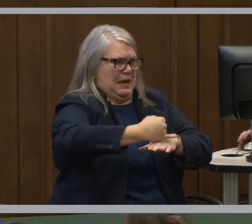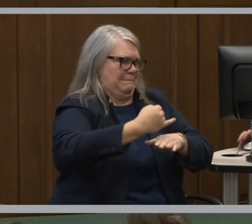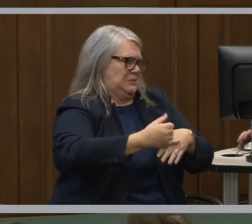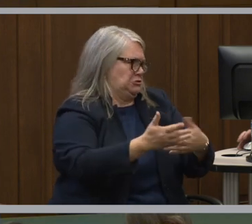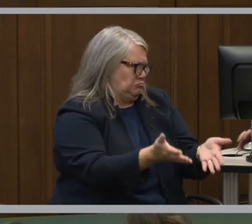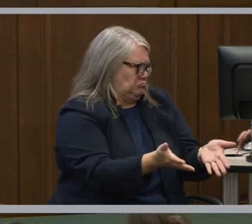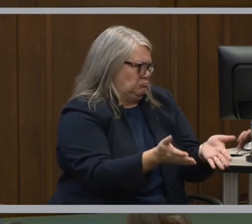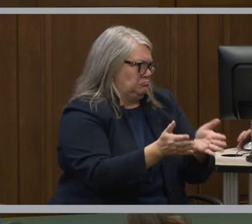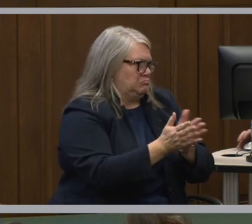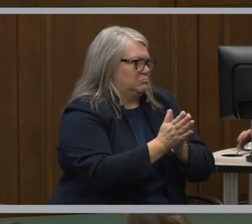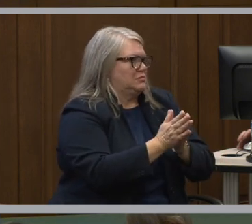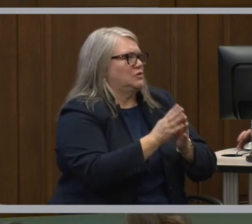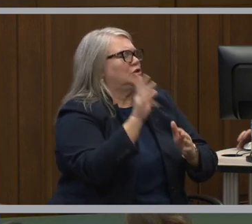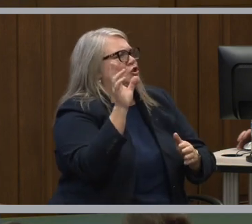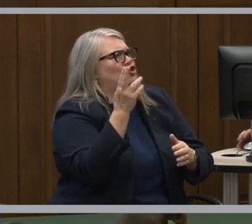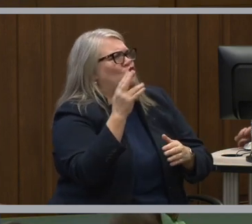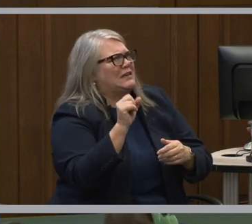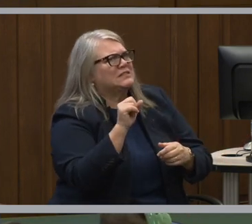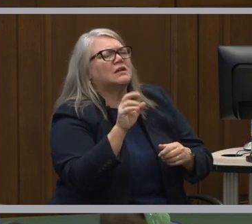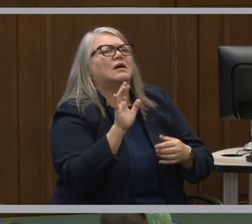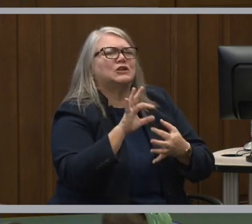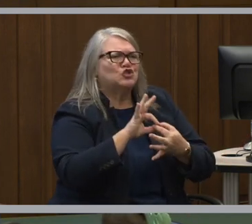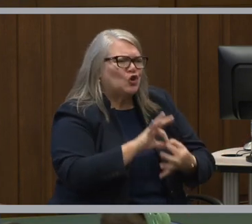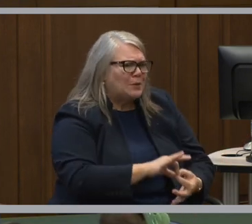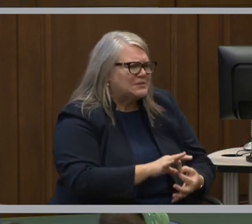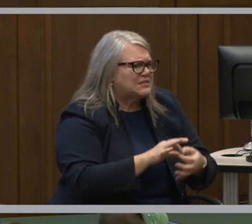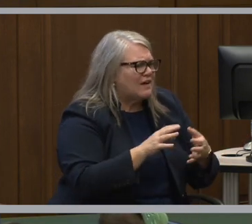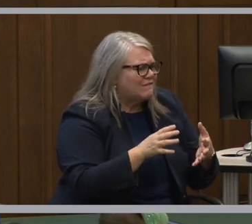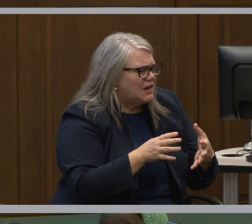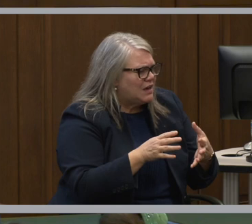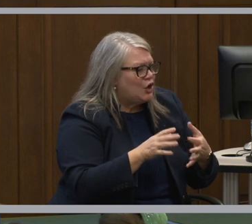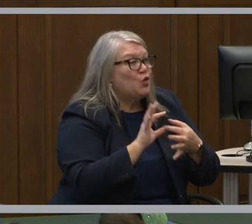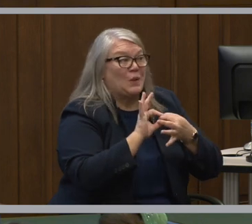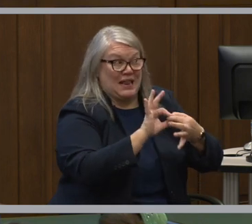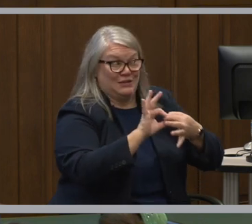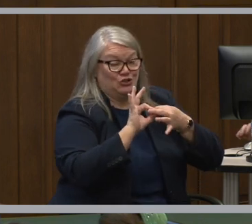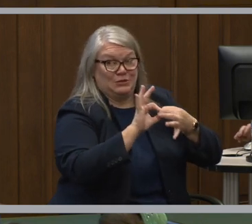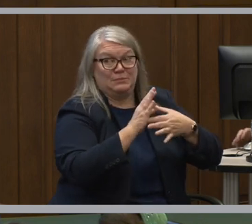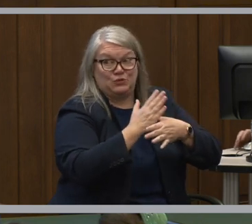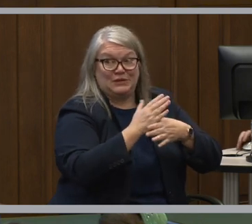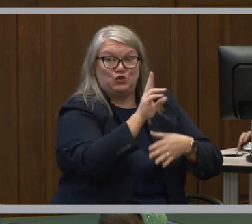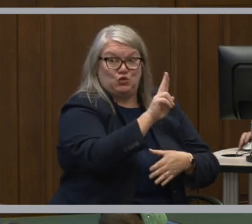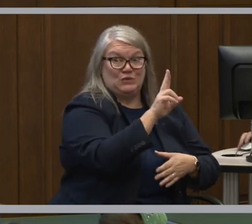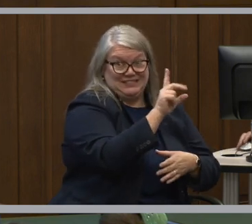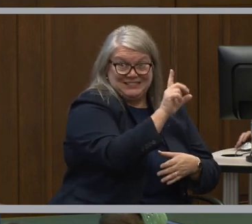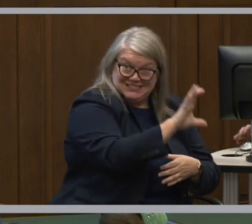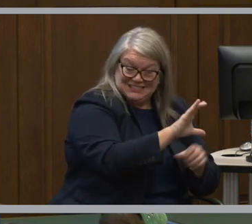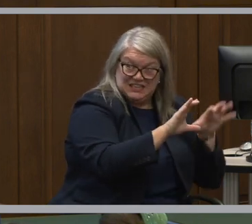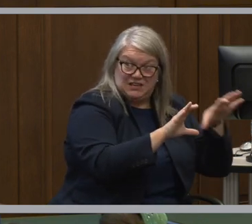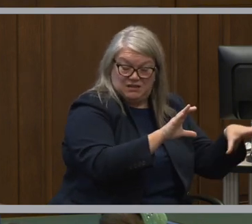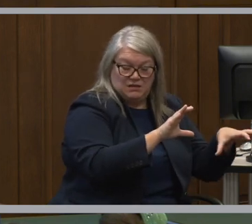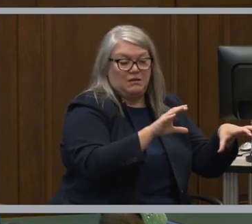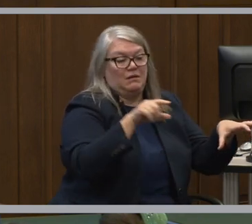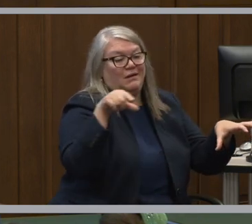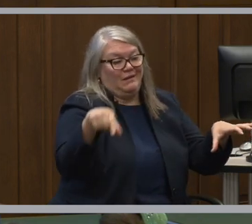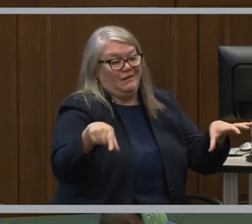Relationship between and